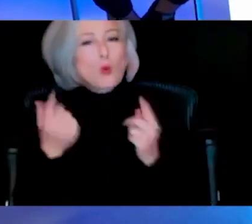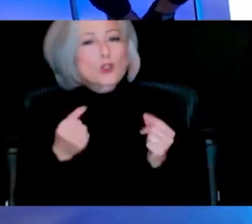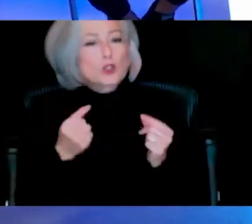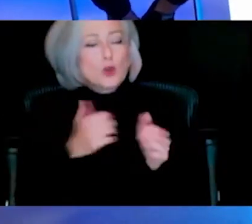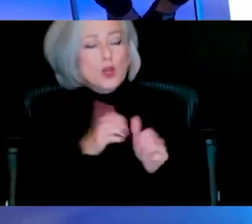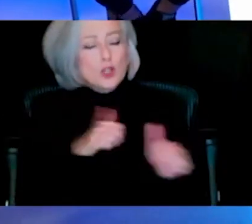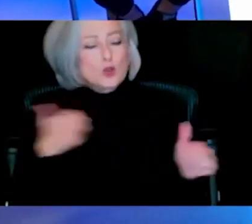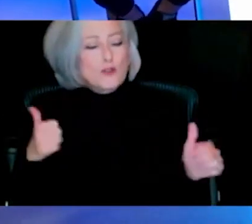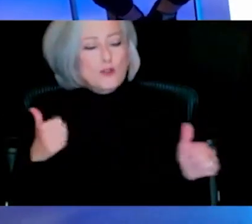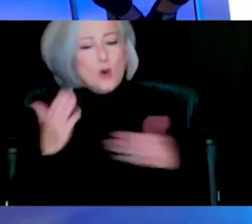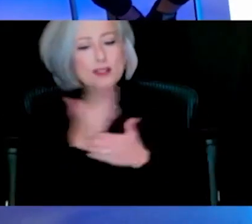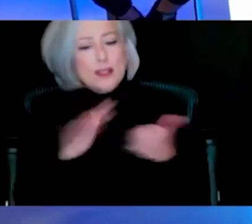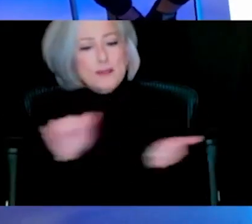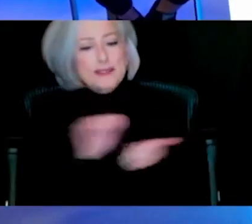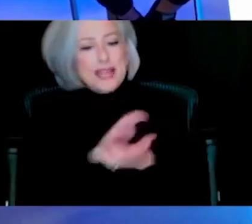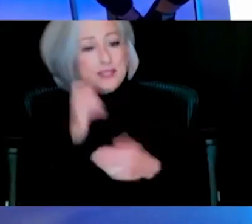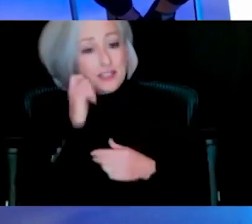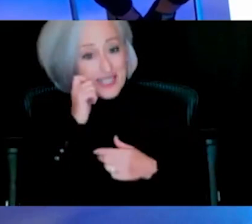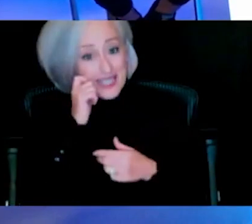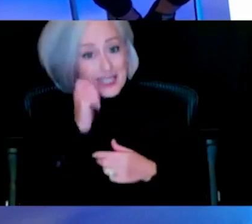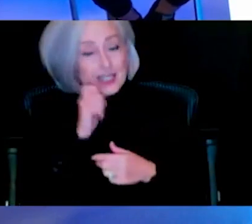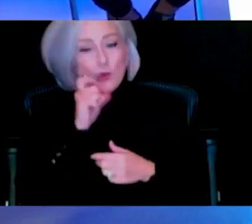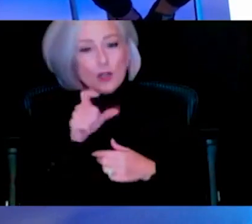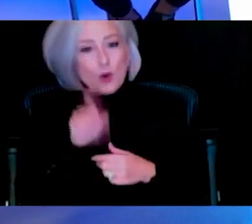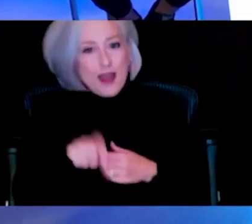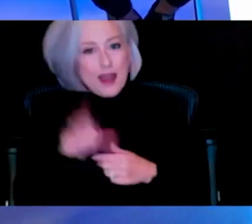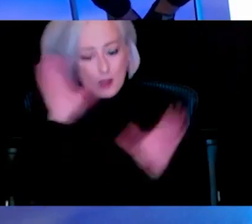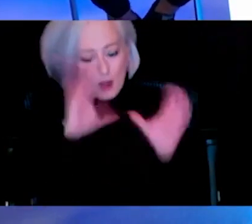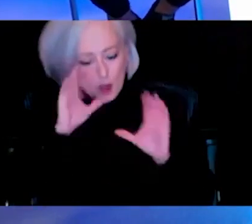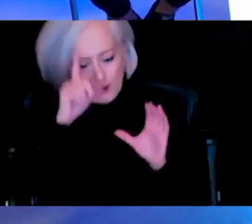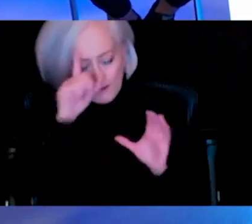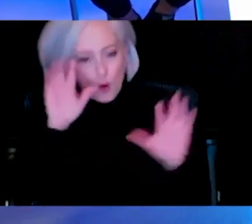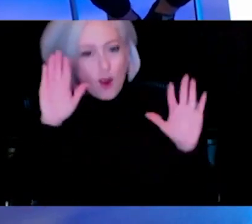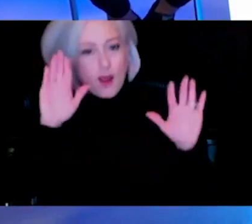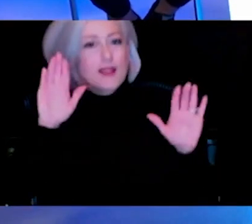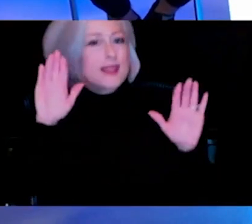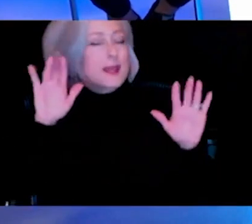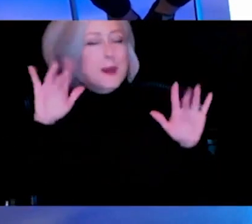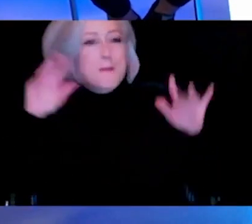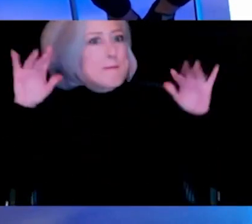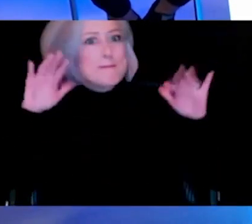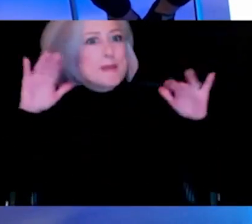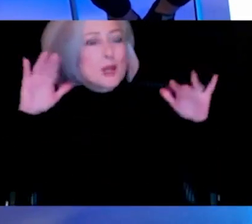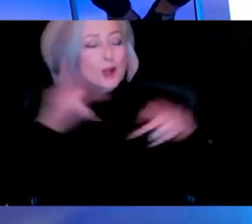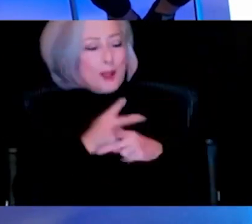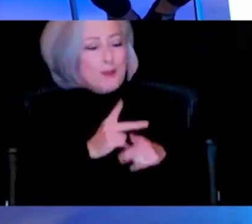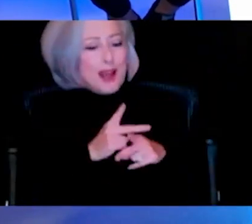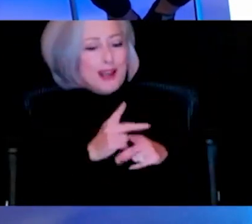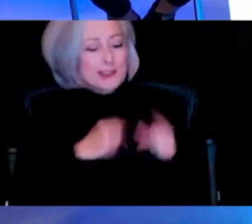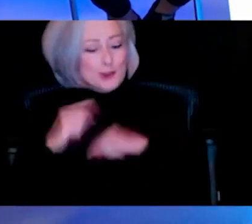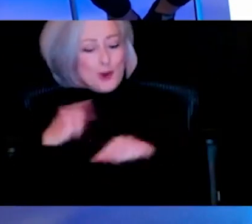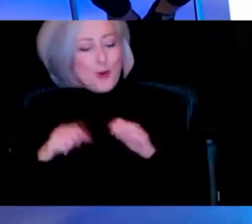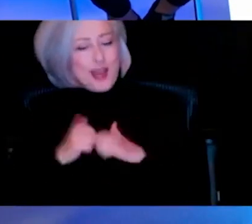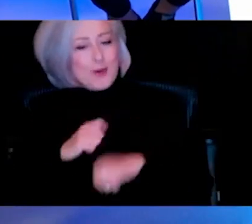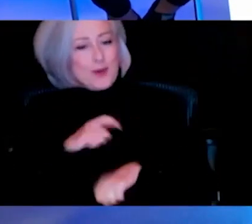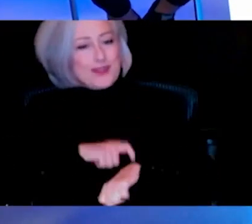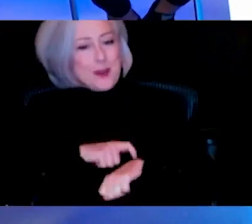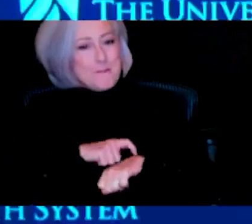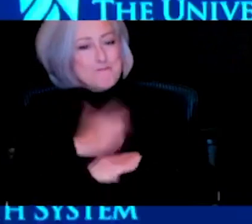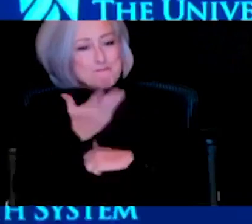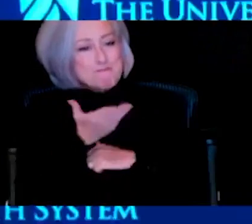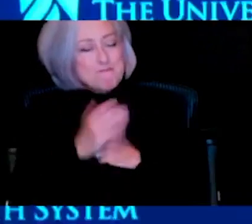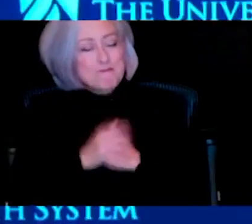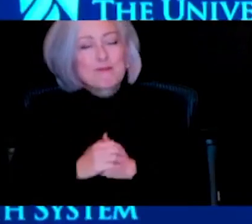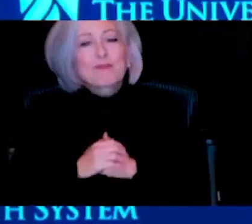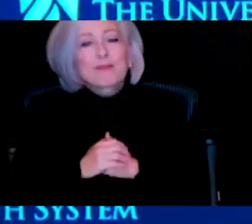that damage so that we don't have to be searching around for this miracle product to reverse time? What can we be doing now? Yeah, so it's